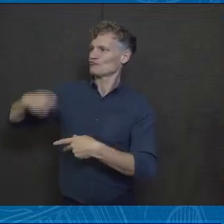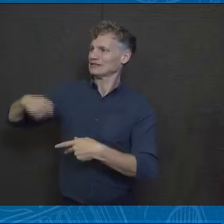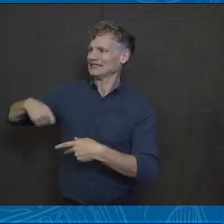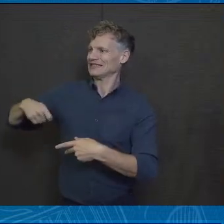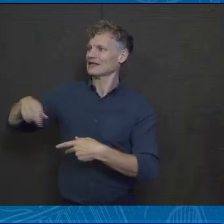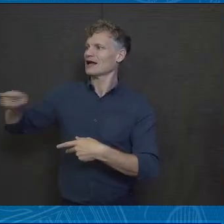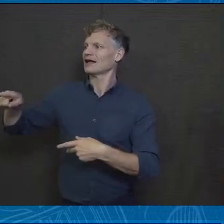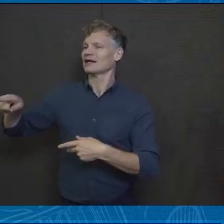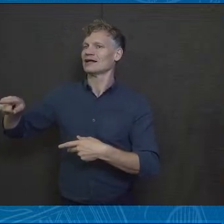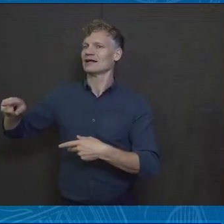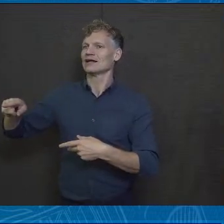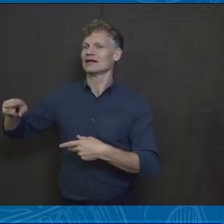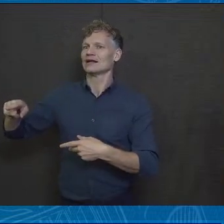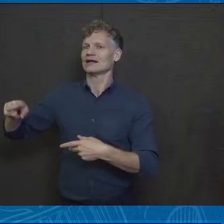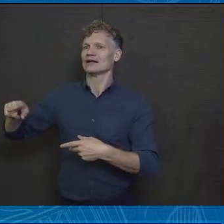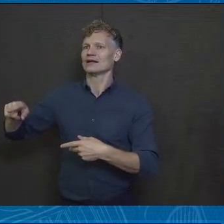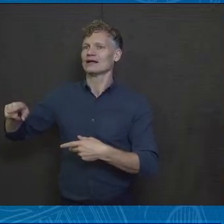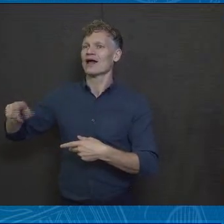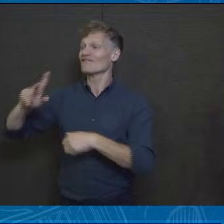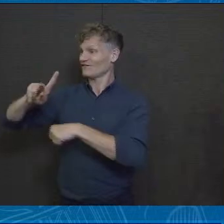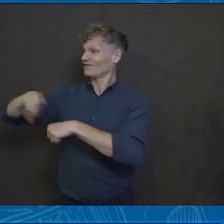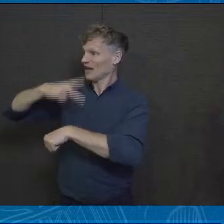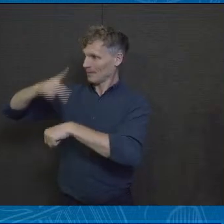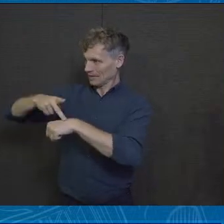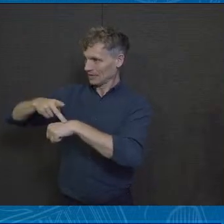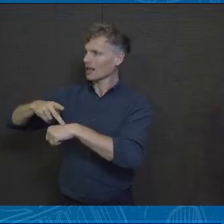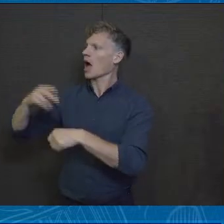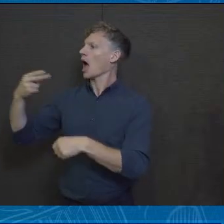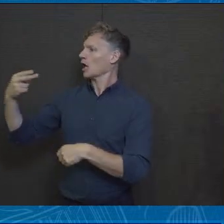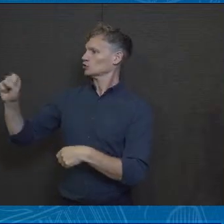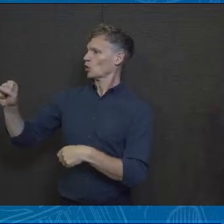School in Bulacan Province in the Philippines.